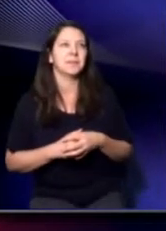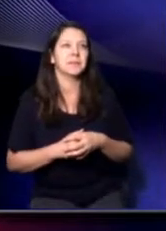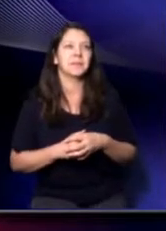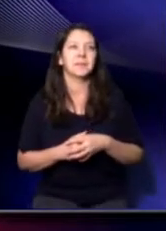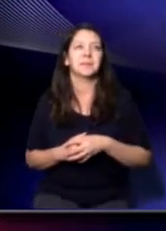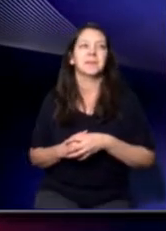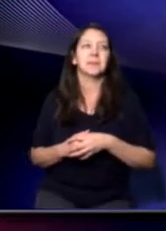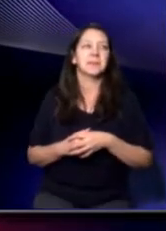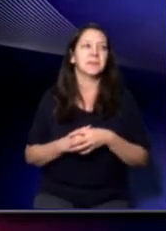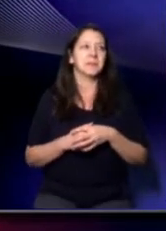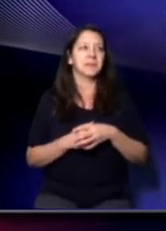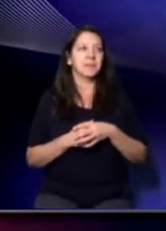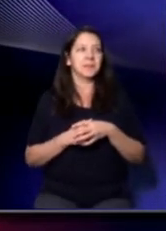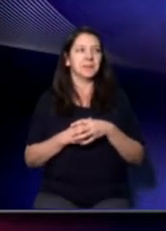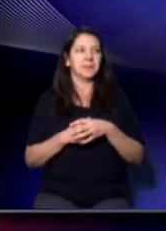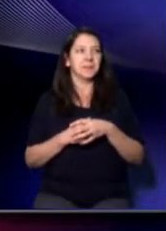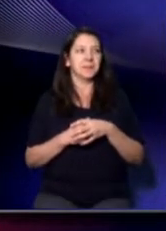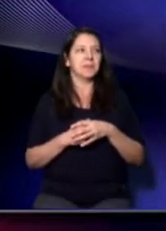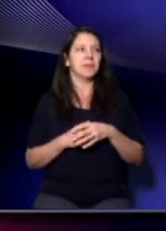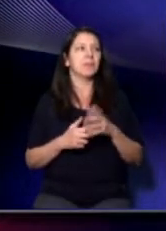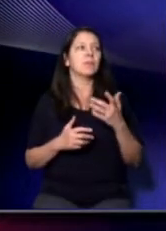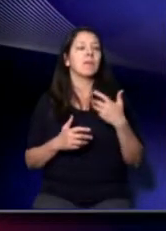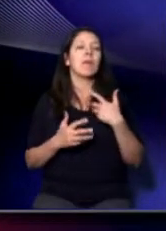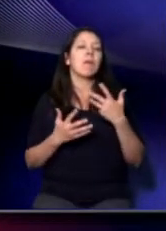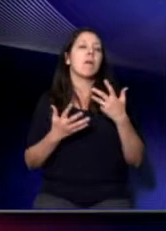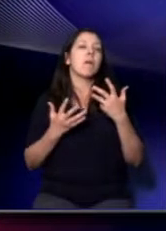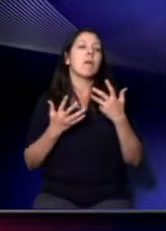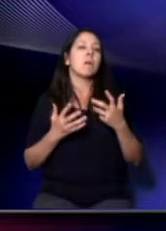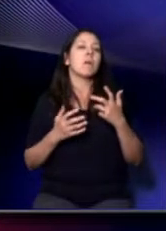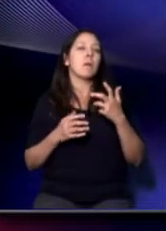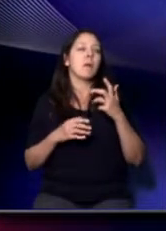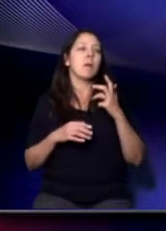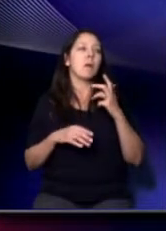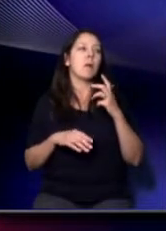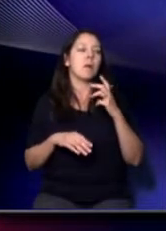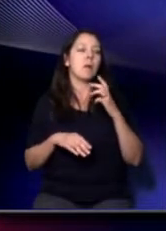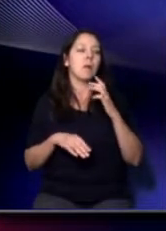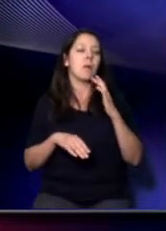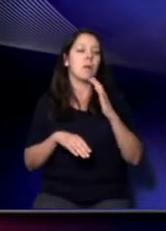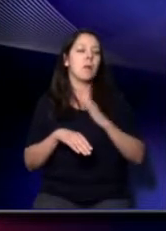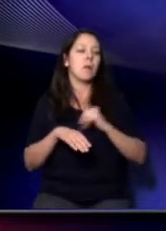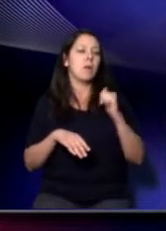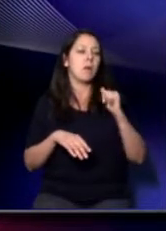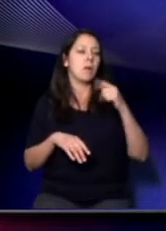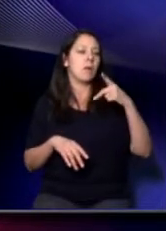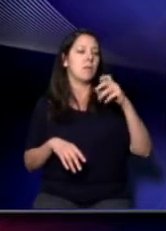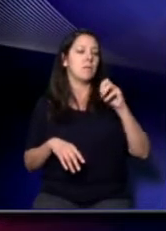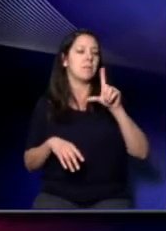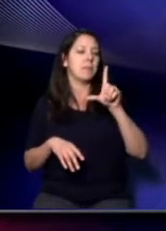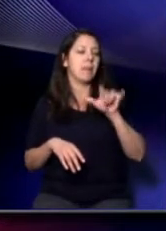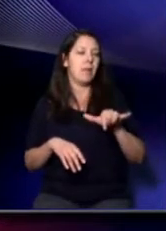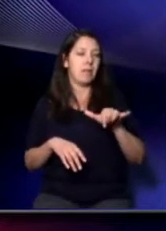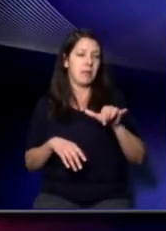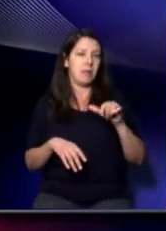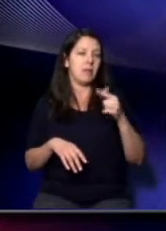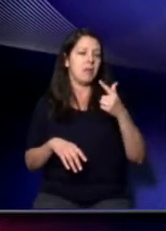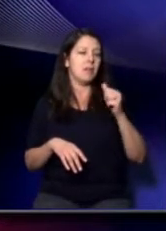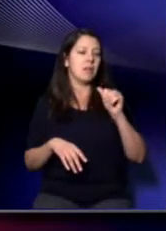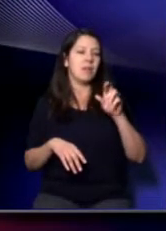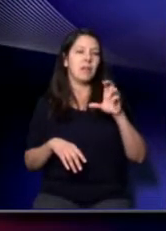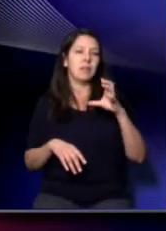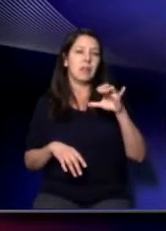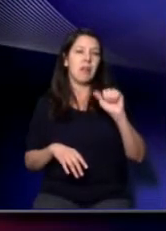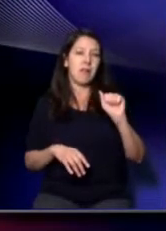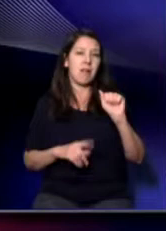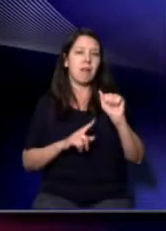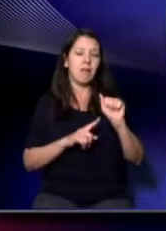that's all I have to do. Okay. I'd like to call Polly Garcia, and she'd like